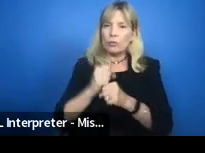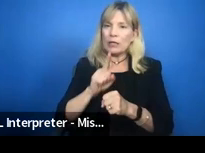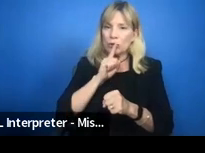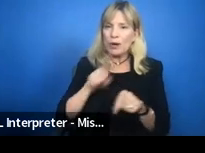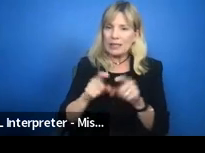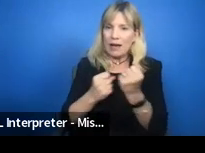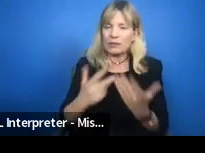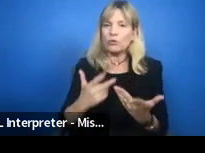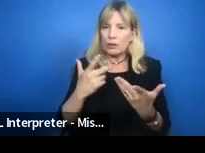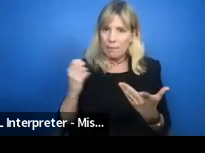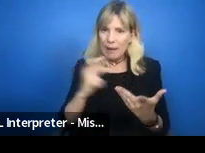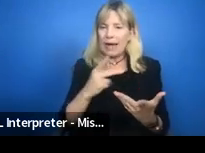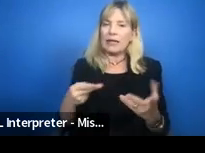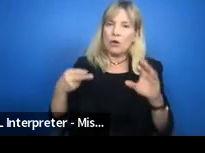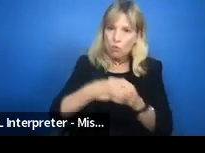rolls.